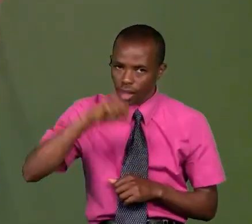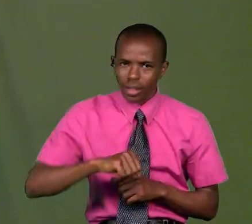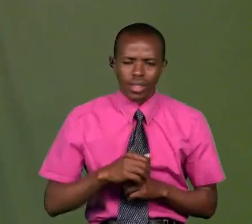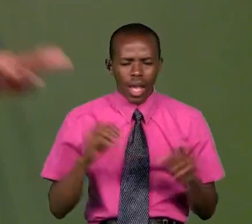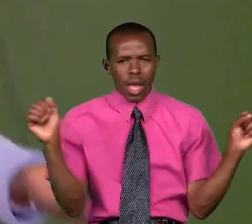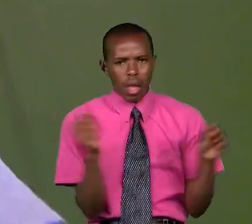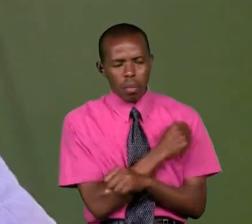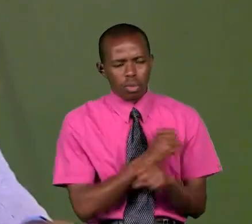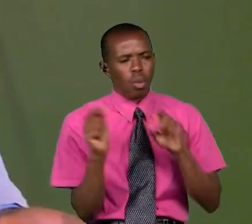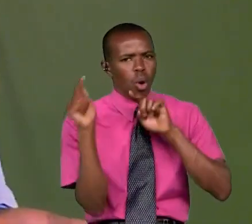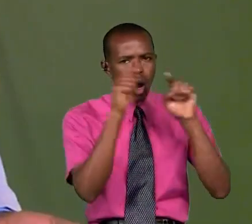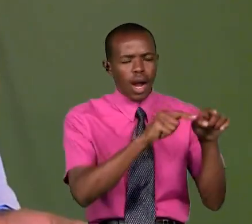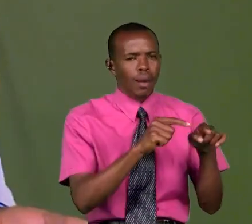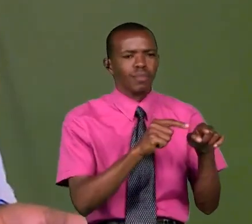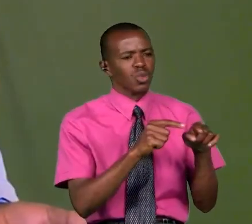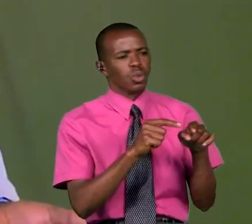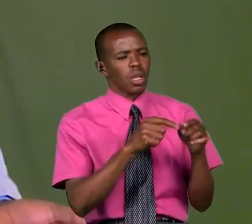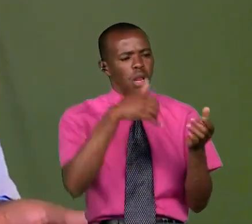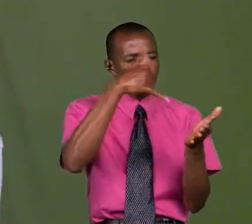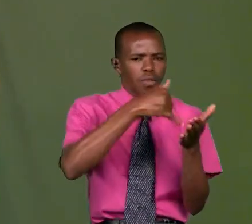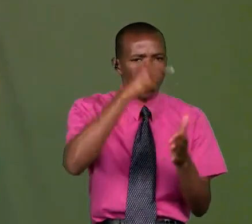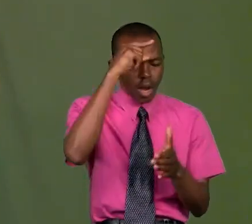Uwezi kuja kutoea serikali ambayo wewe hukuunda.